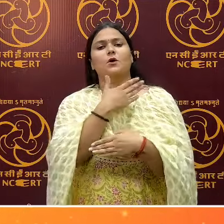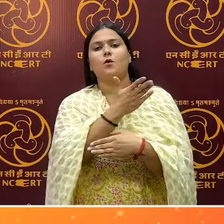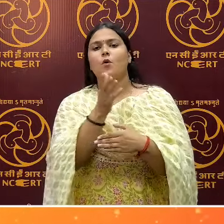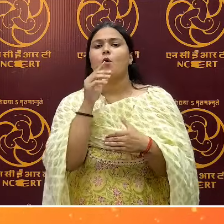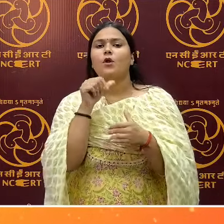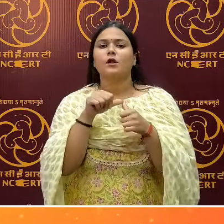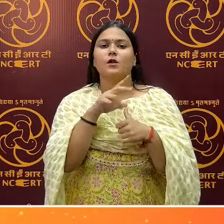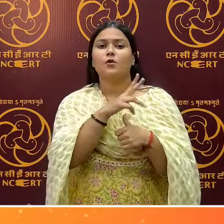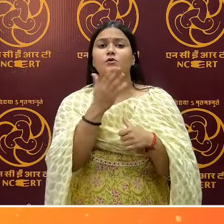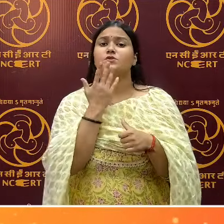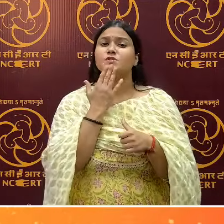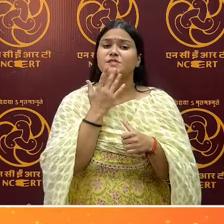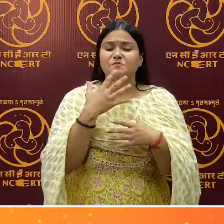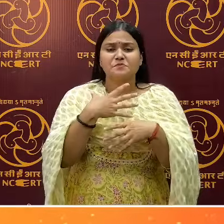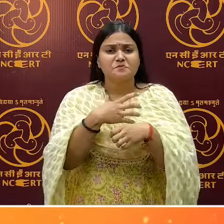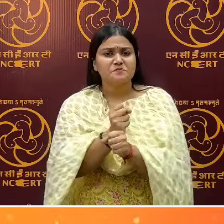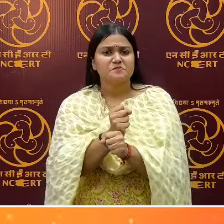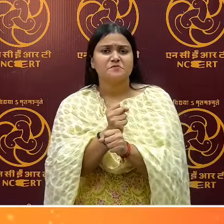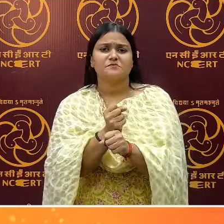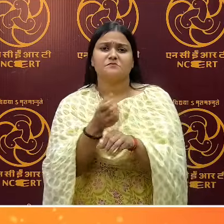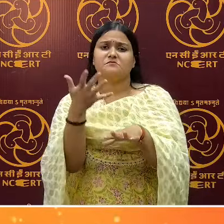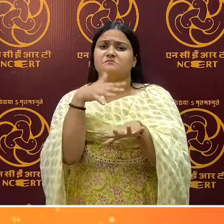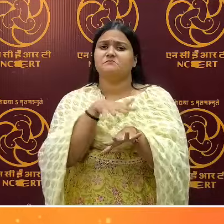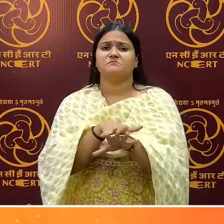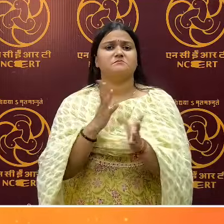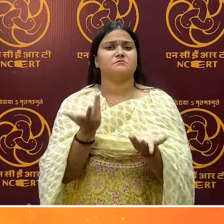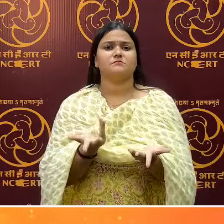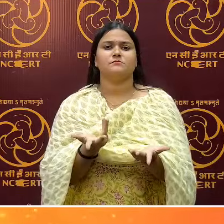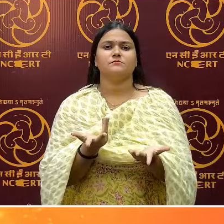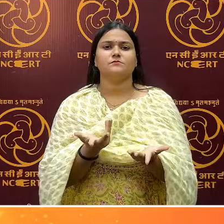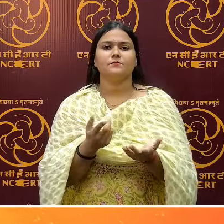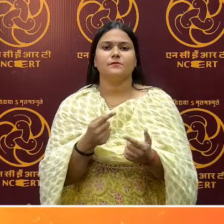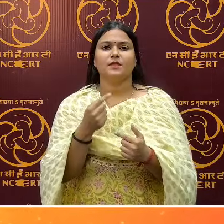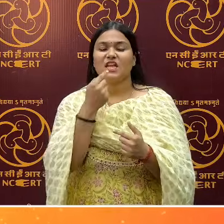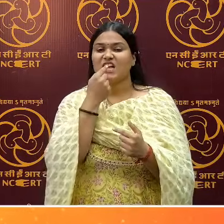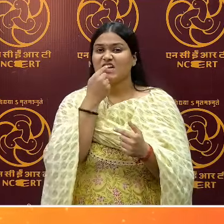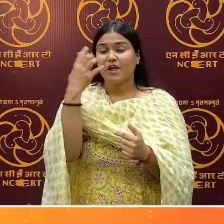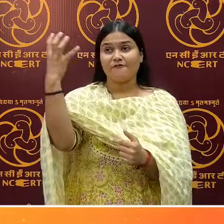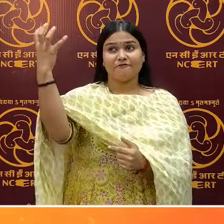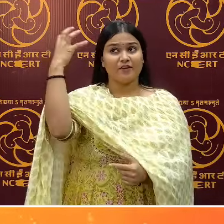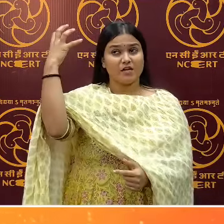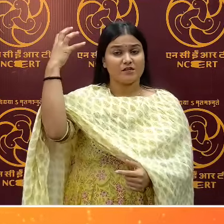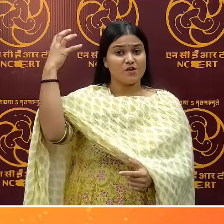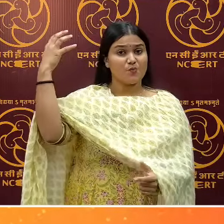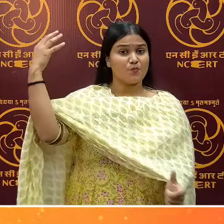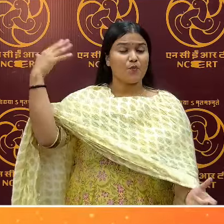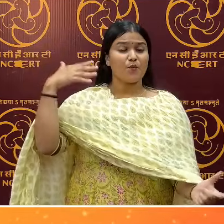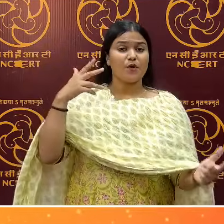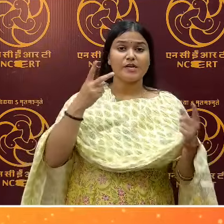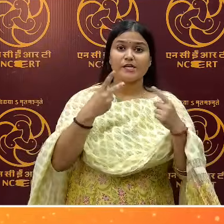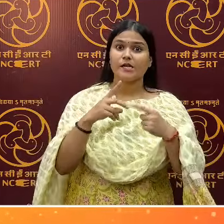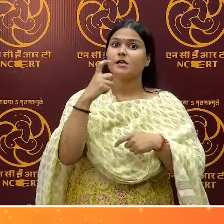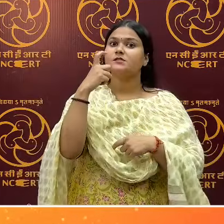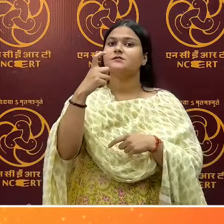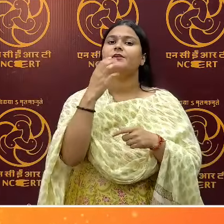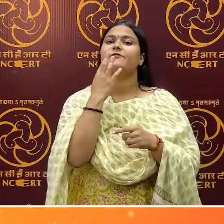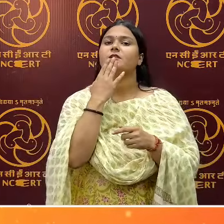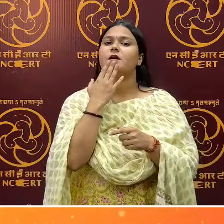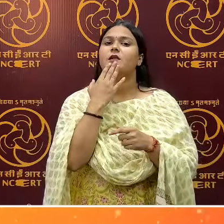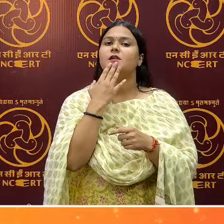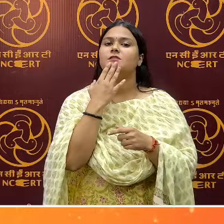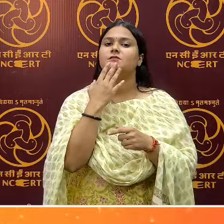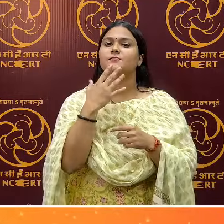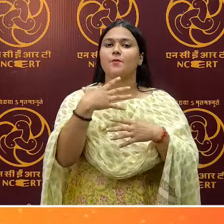concept for our students, that they can actually now think of that white light is not actually white light. It is made up of these 7 colors that you can see